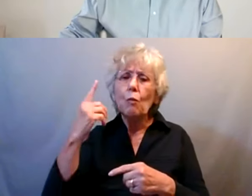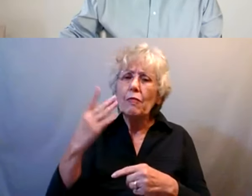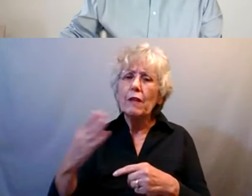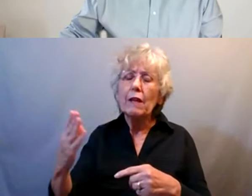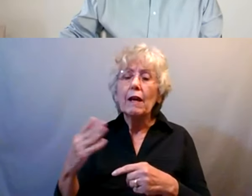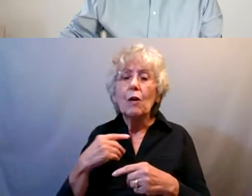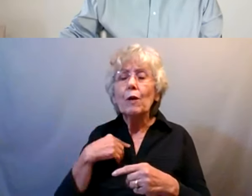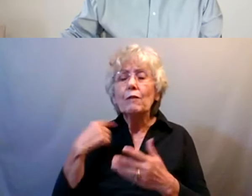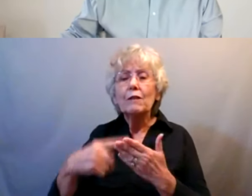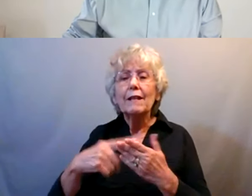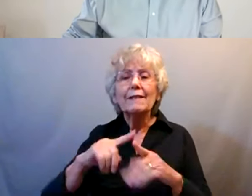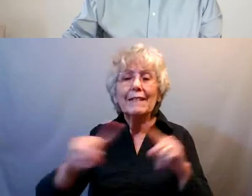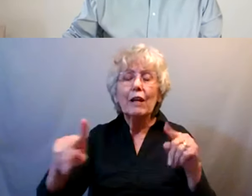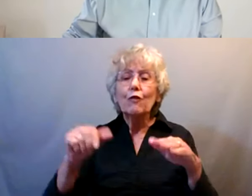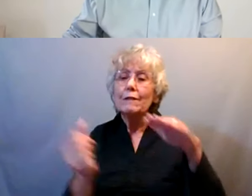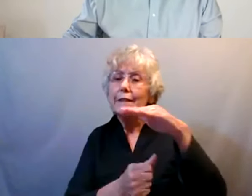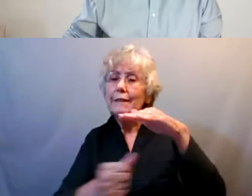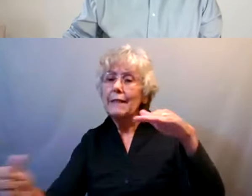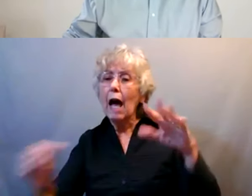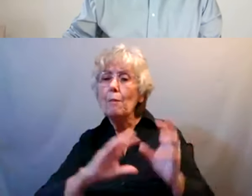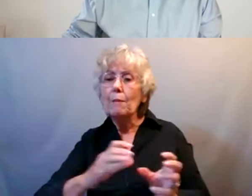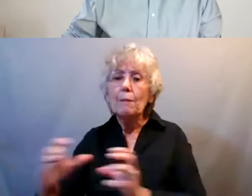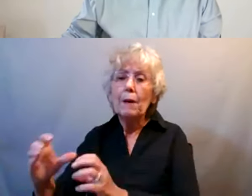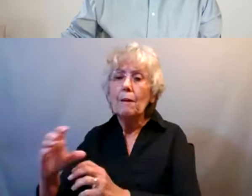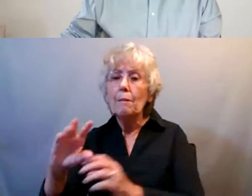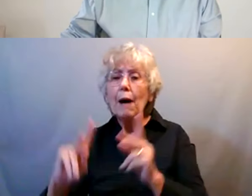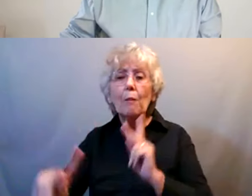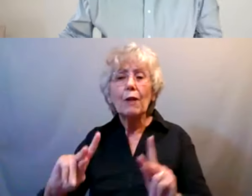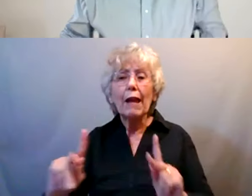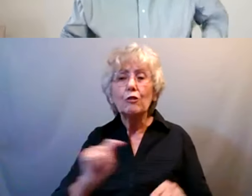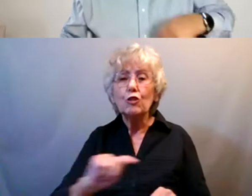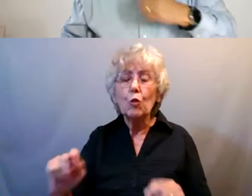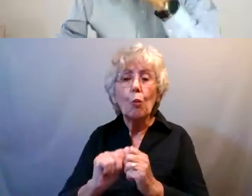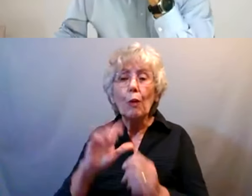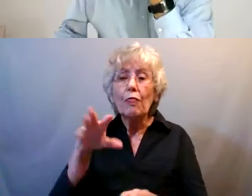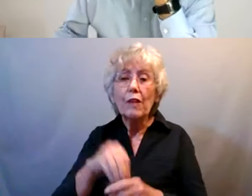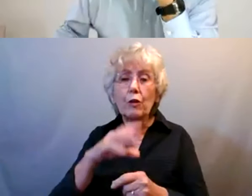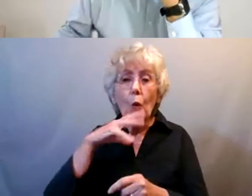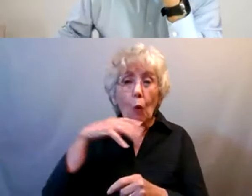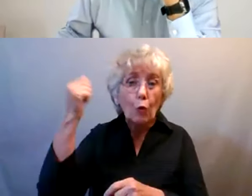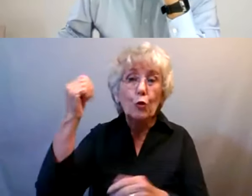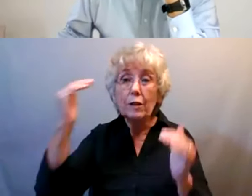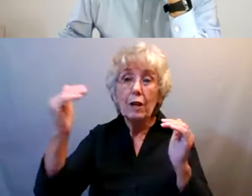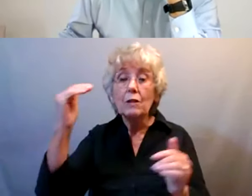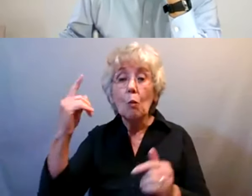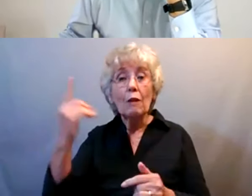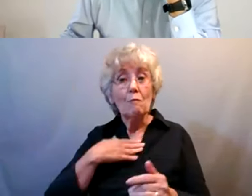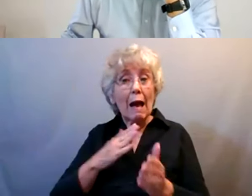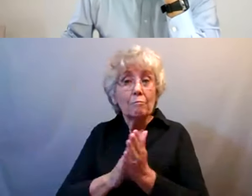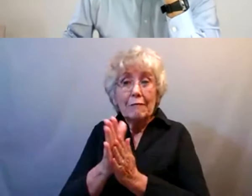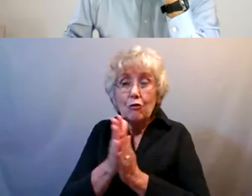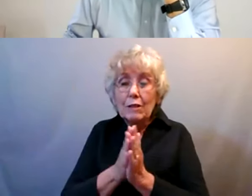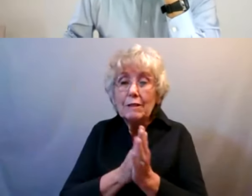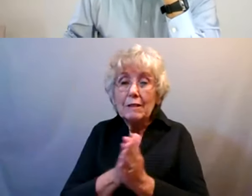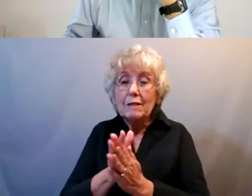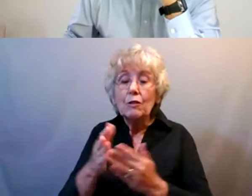like subpopulations within older adults. And I again, one of my interests and passions is farm